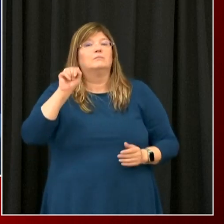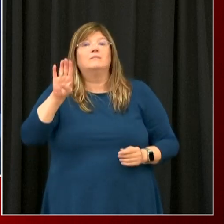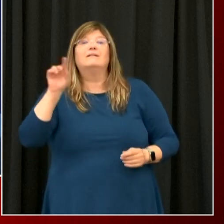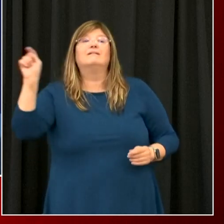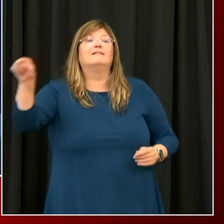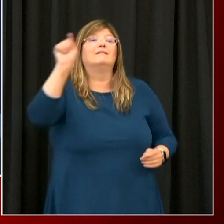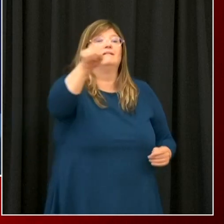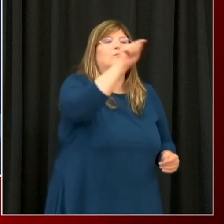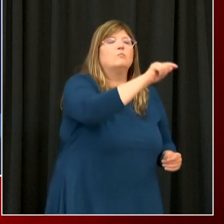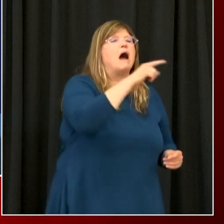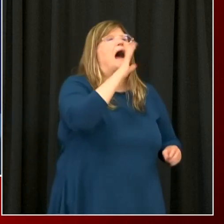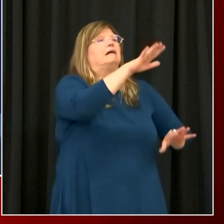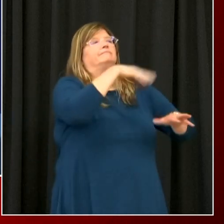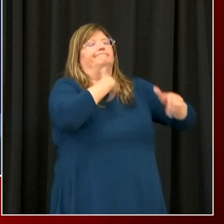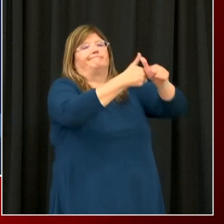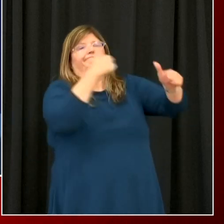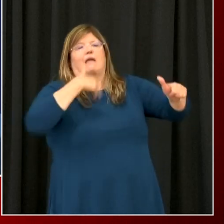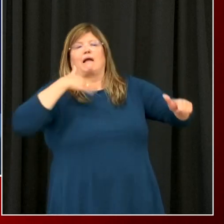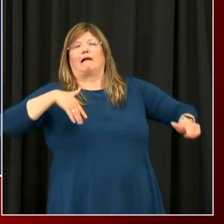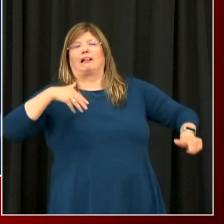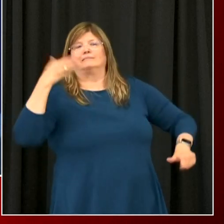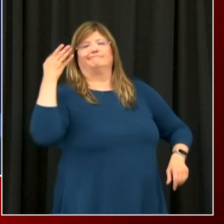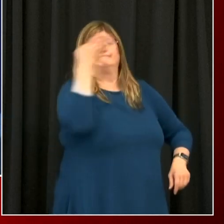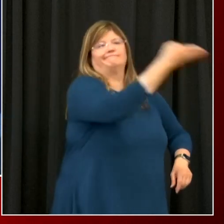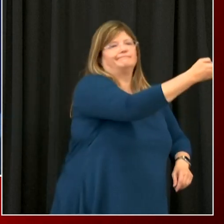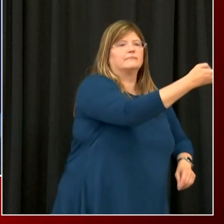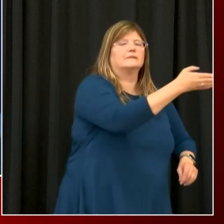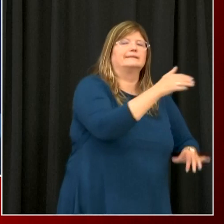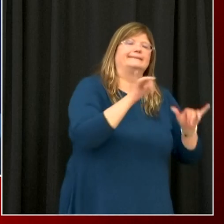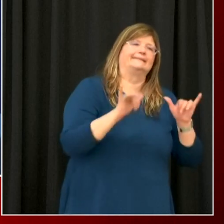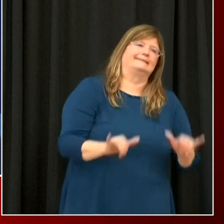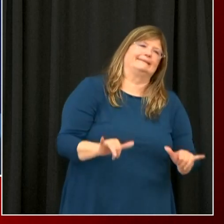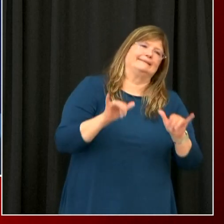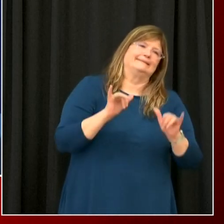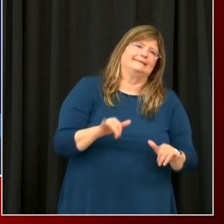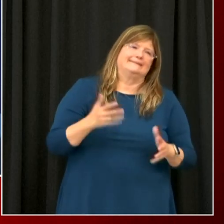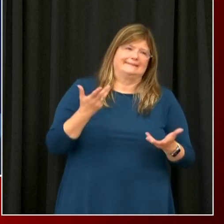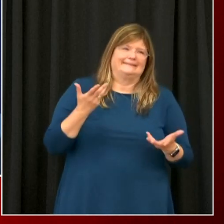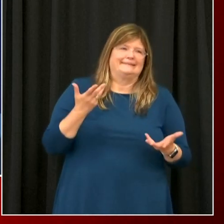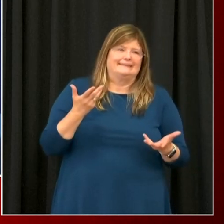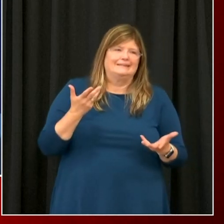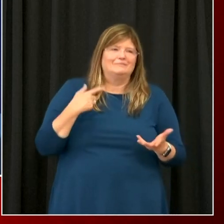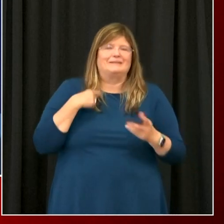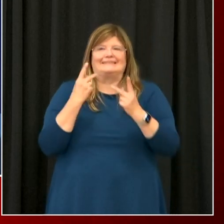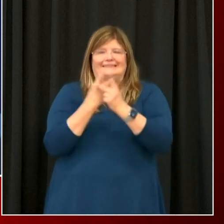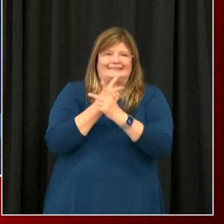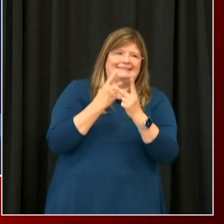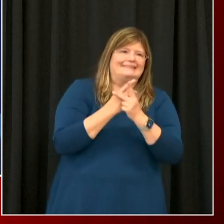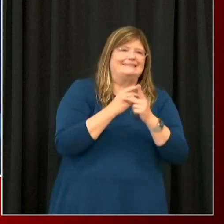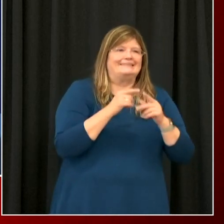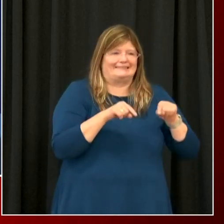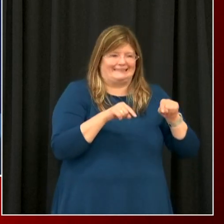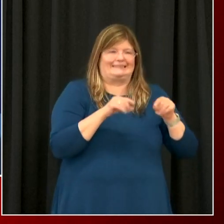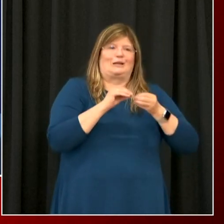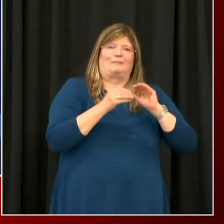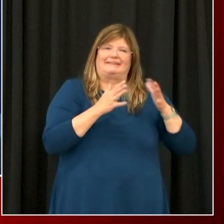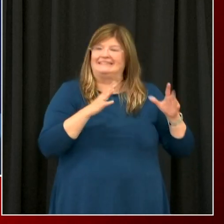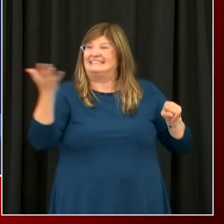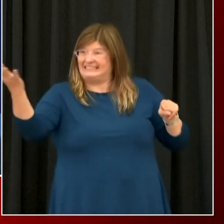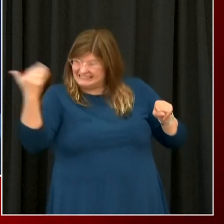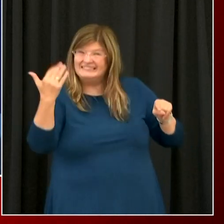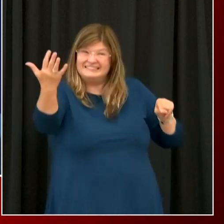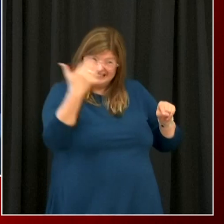backlogs, so we were able to get a little bit more of an estimate as to how much of a factor that was contributing, and it is contributing some